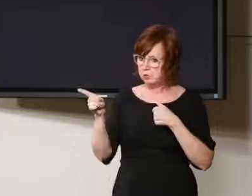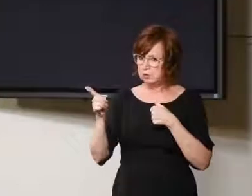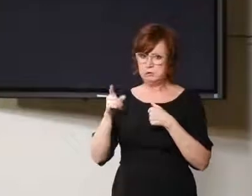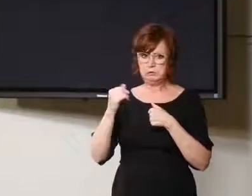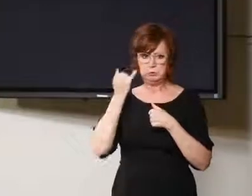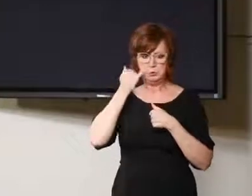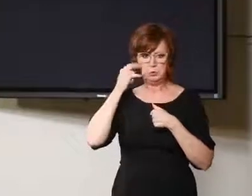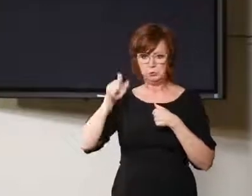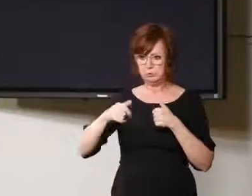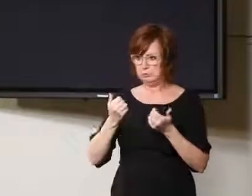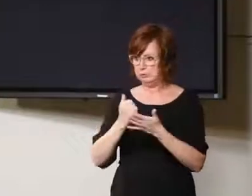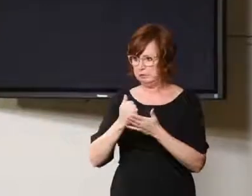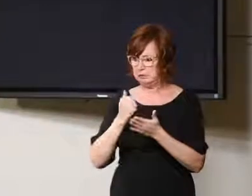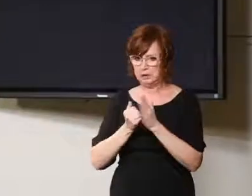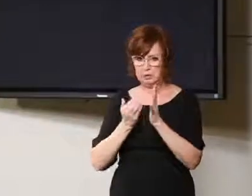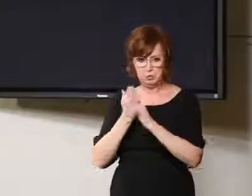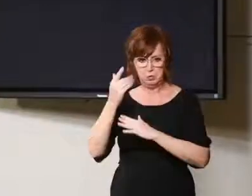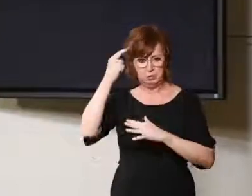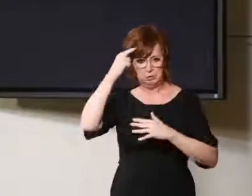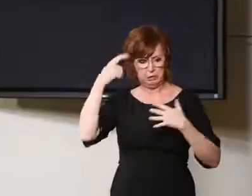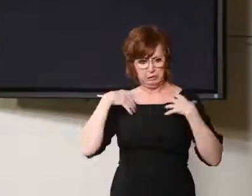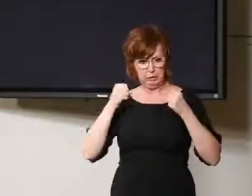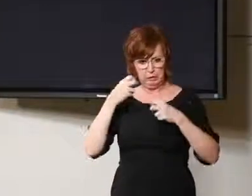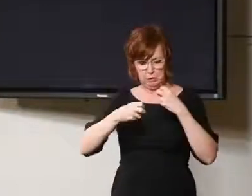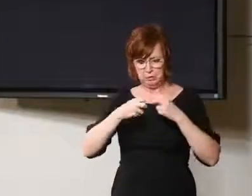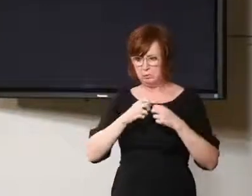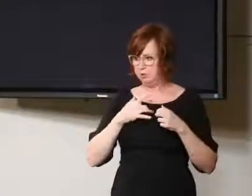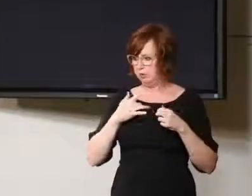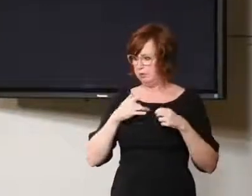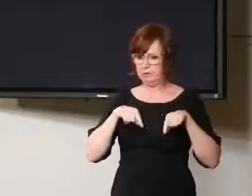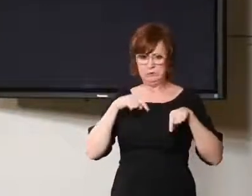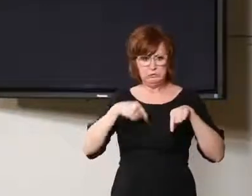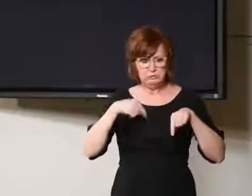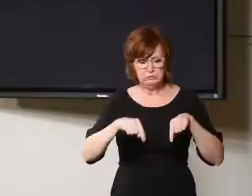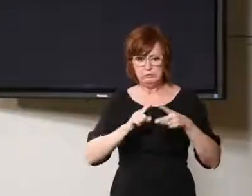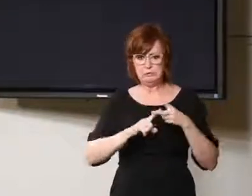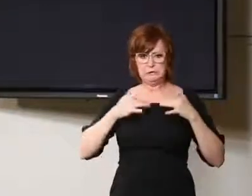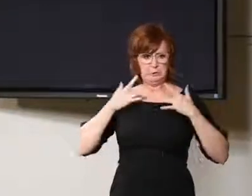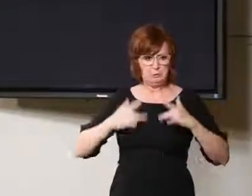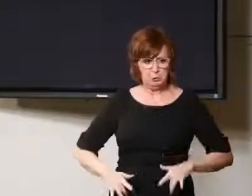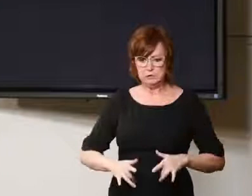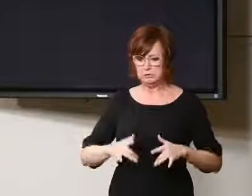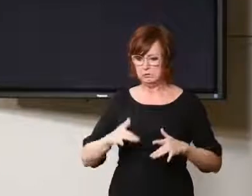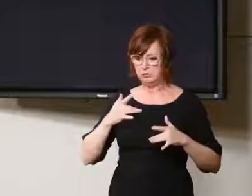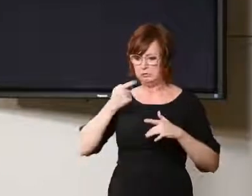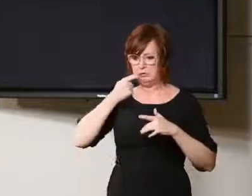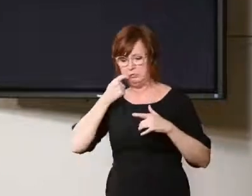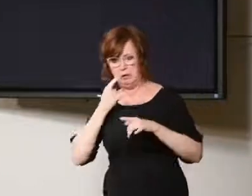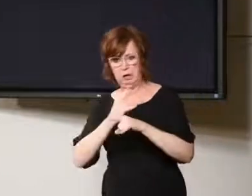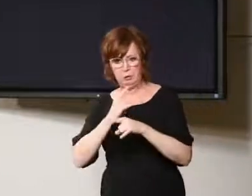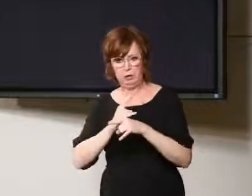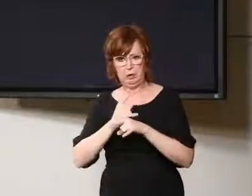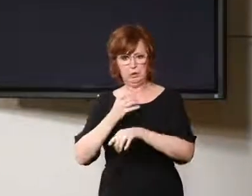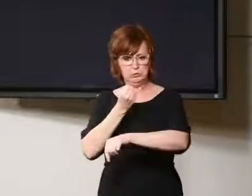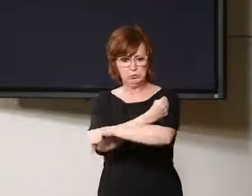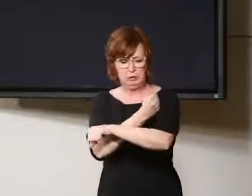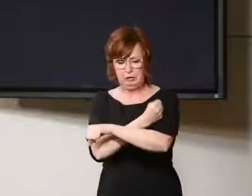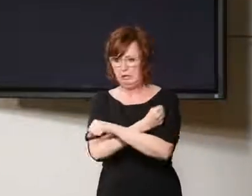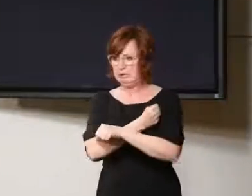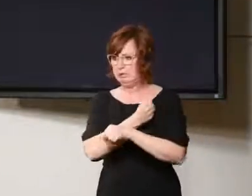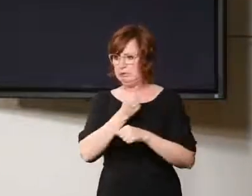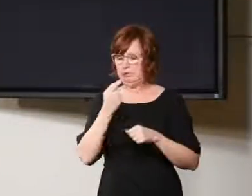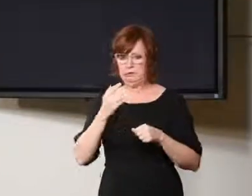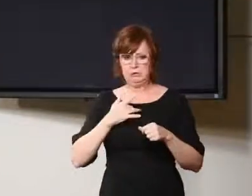need help dealing with mental health issues like anxiety or depression or substance abuse. All Saskatchewan